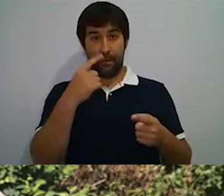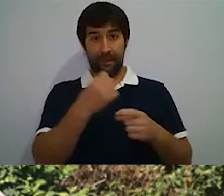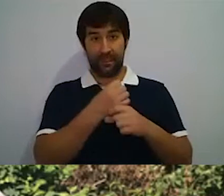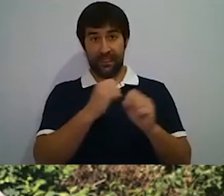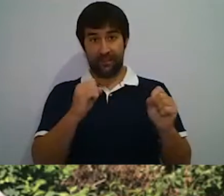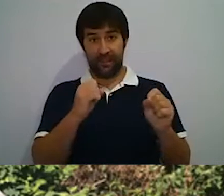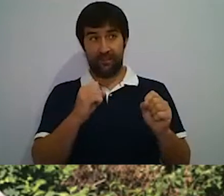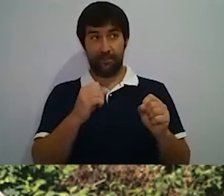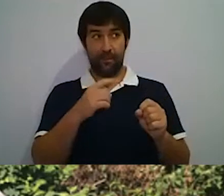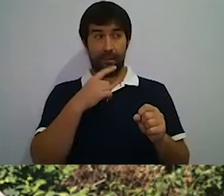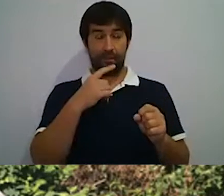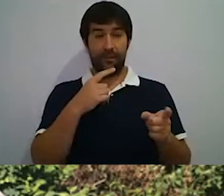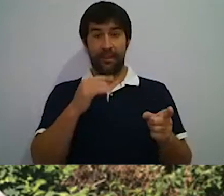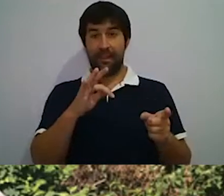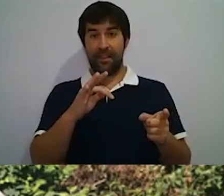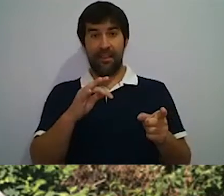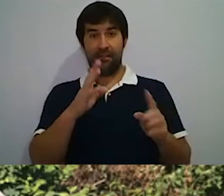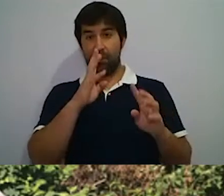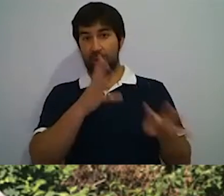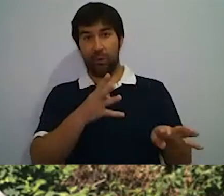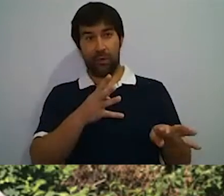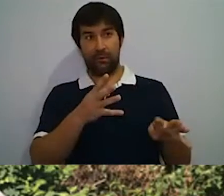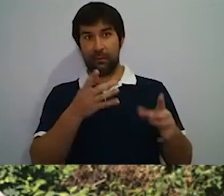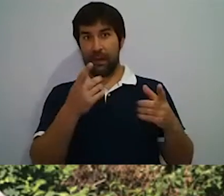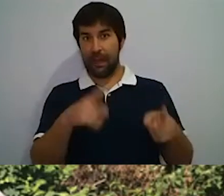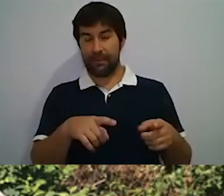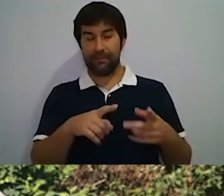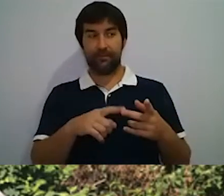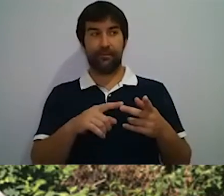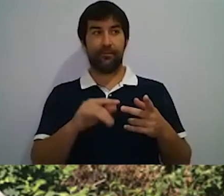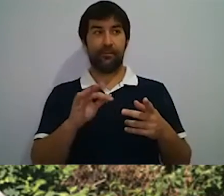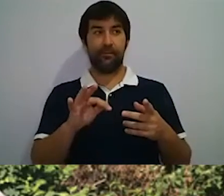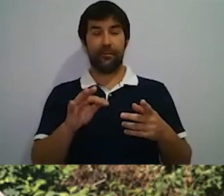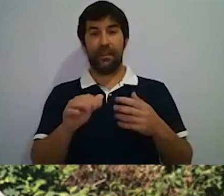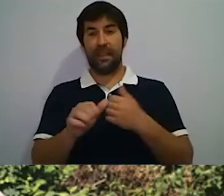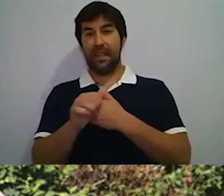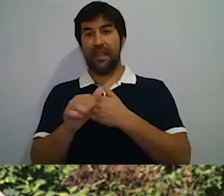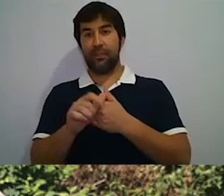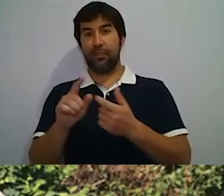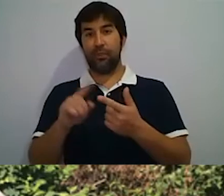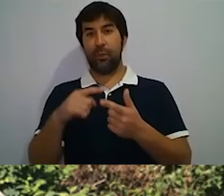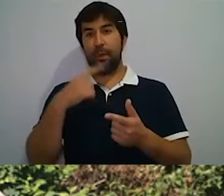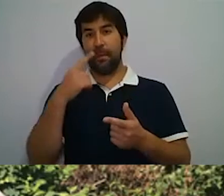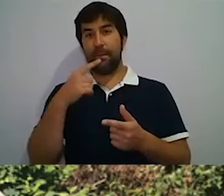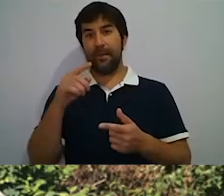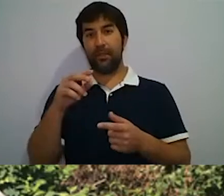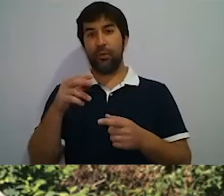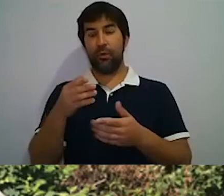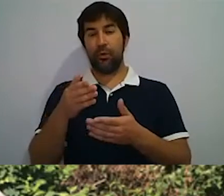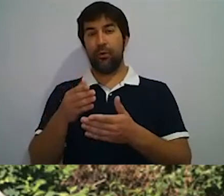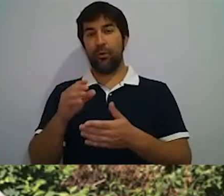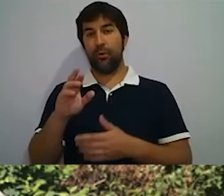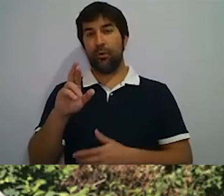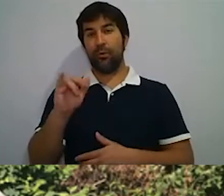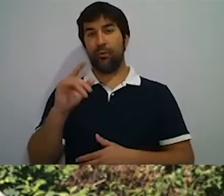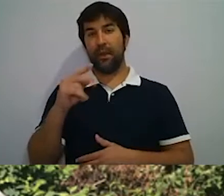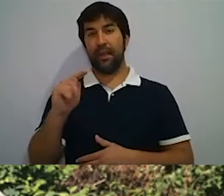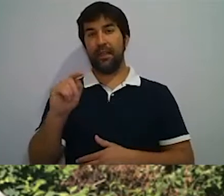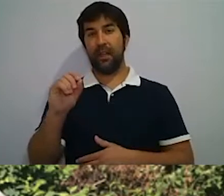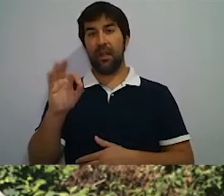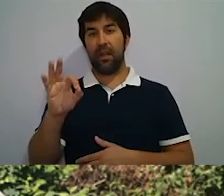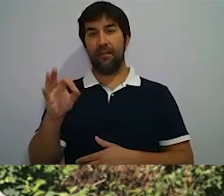wall investments are average, you know, hundreds of thousands of dollars into the millions of dollars that we need